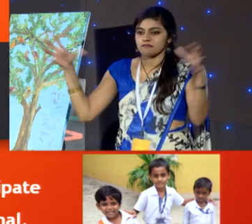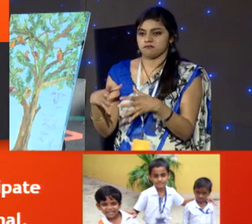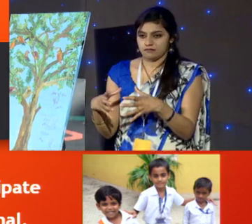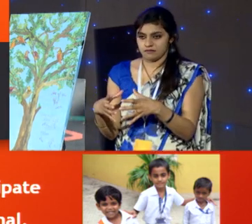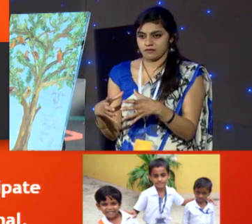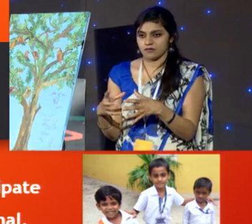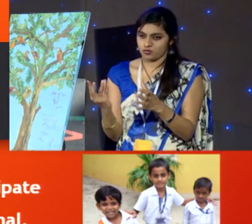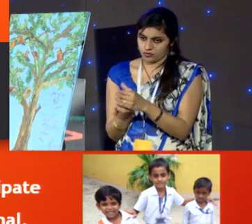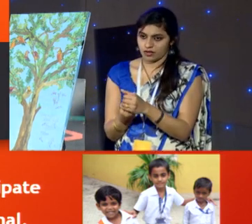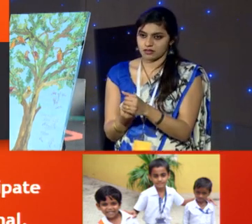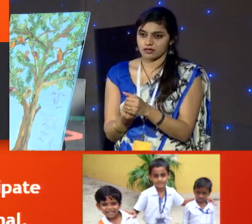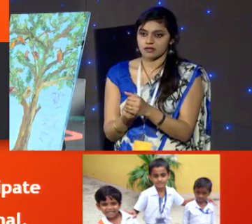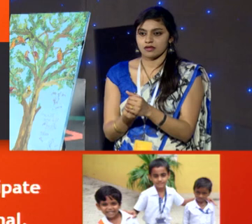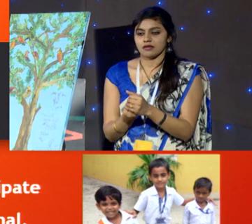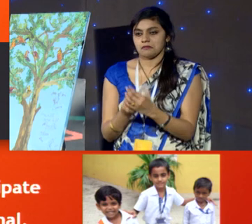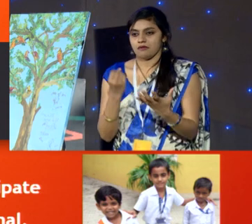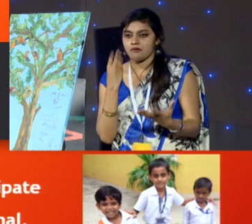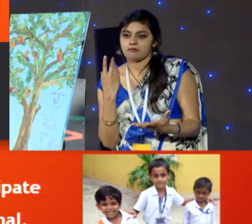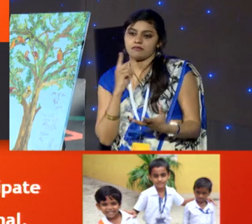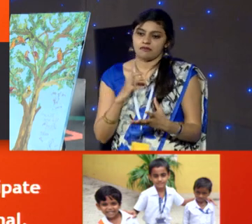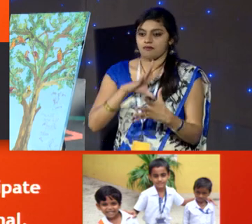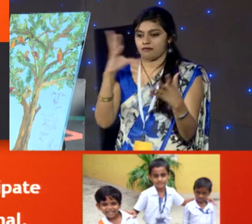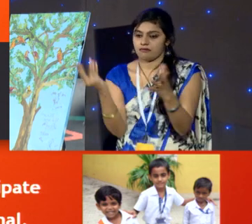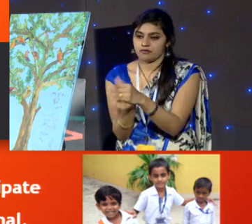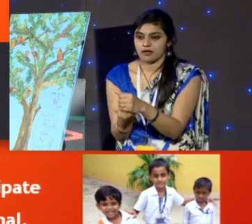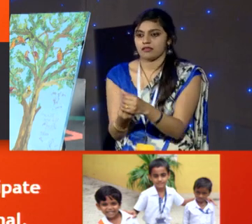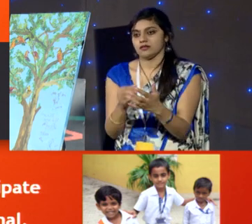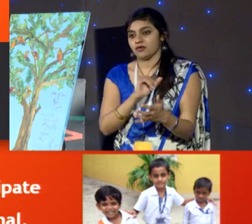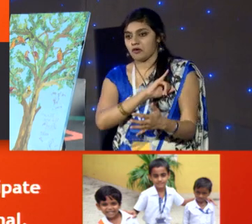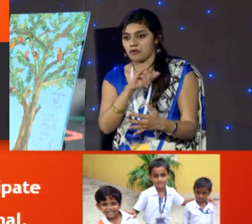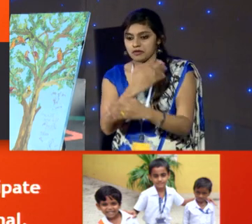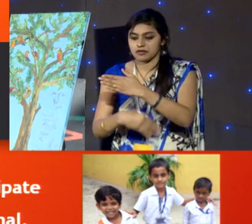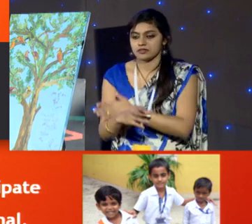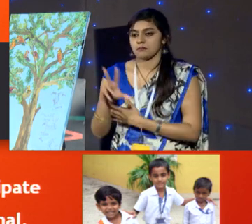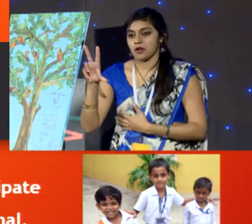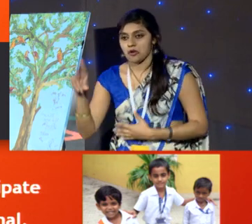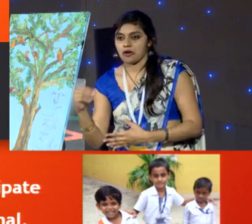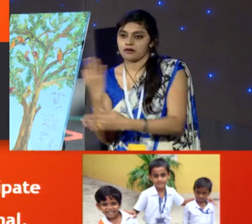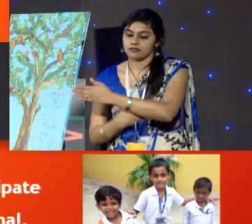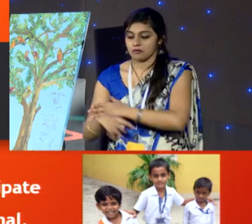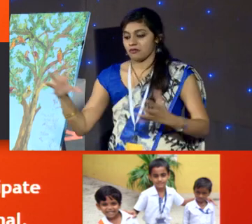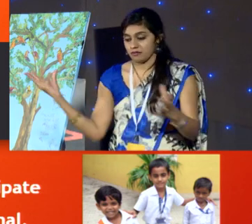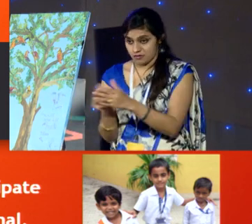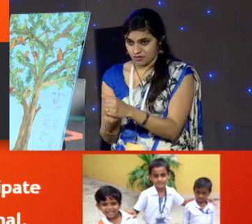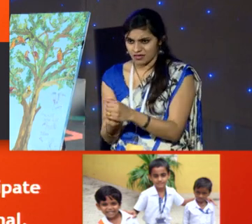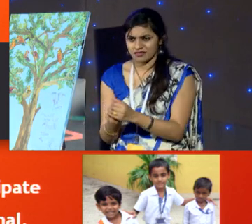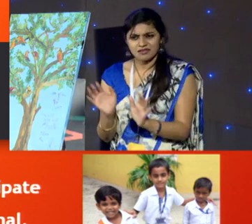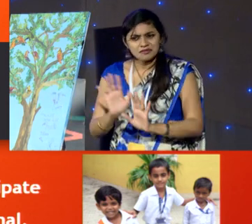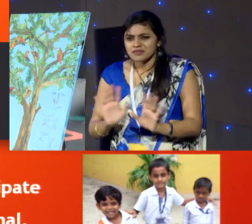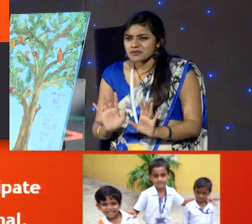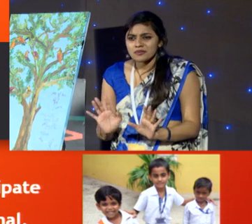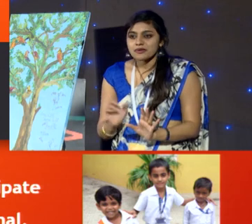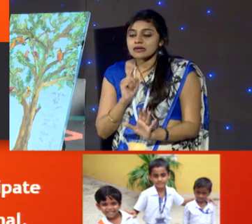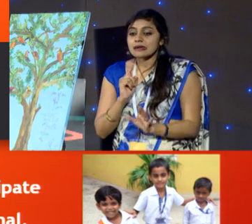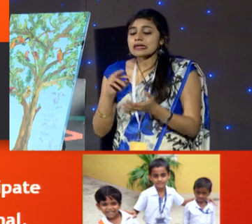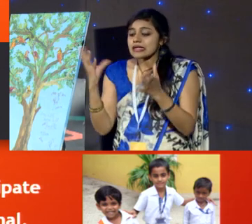in the classroom. It refers to the opportunity for persons with disability to participate fully in